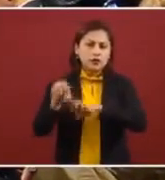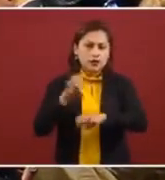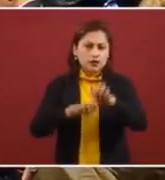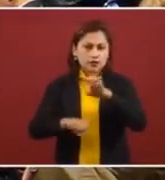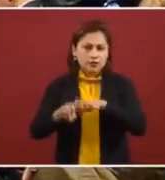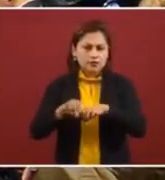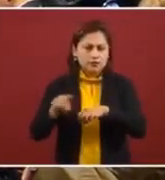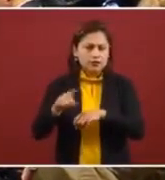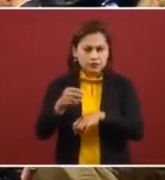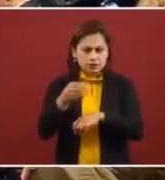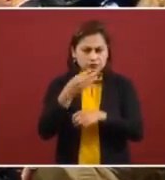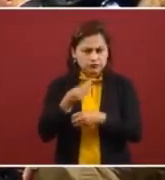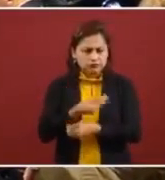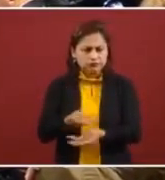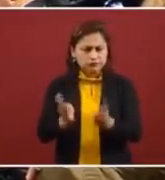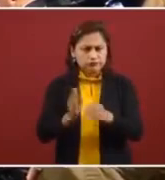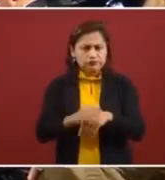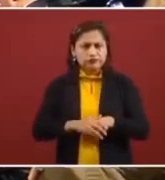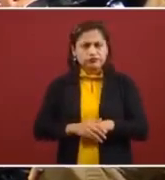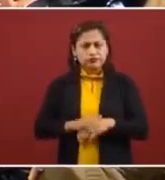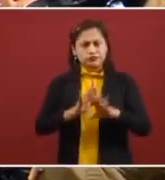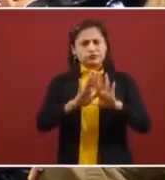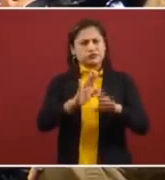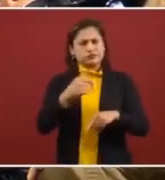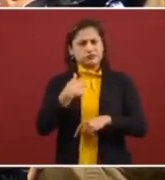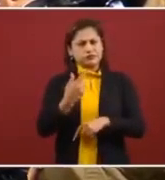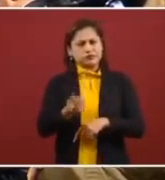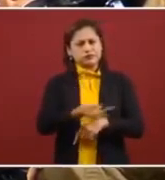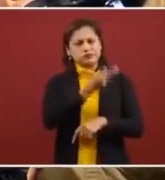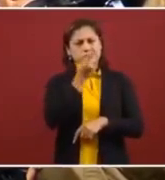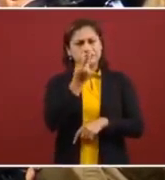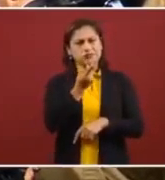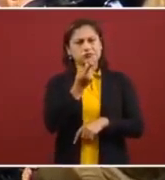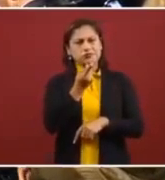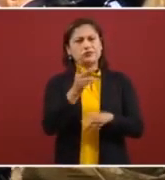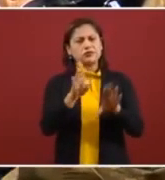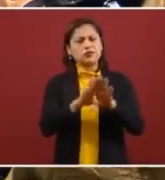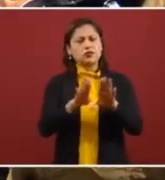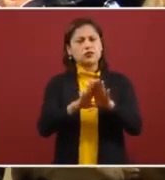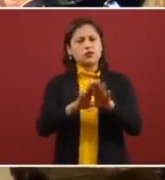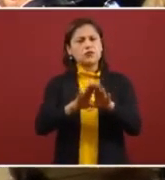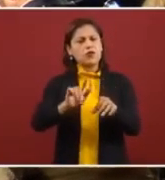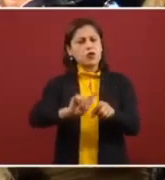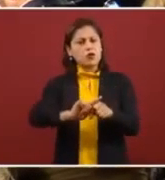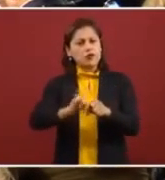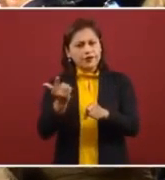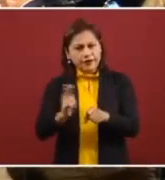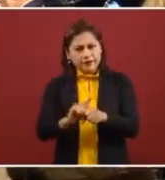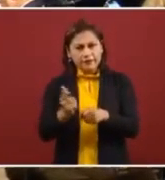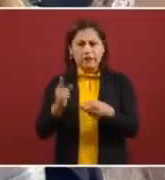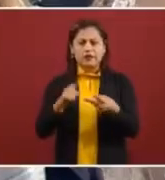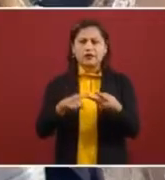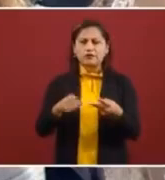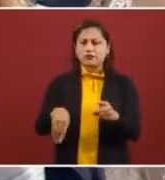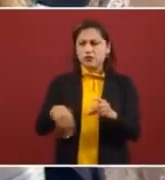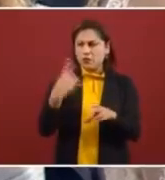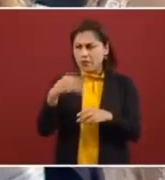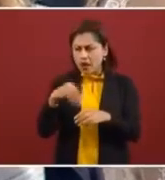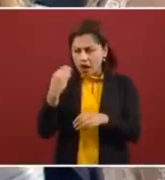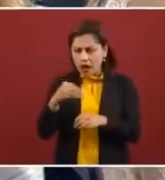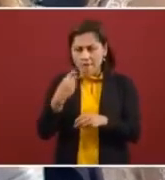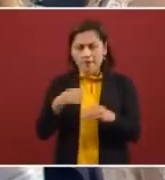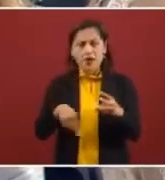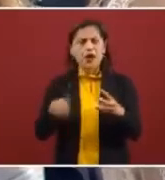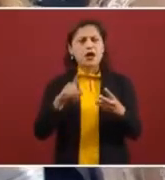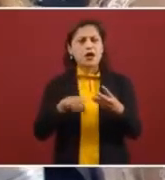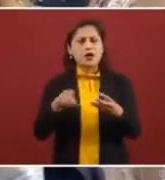equivoco. ¿Cómo va esta empresa para garantizar? Dice, ¿cómo si llegan los refrescos de cola? ¿Cómo si llegan las papitas fritas? ¿Cómo va esta empresa? ¿Si